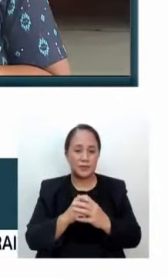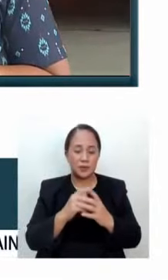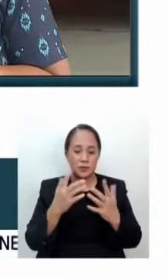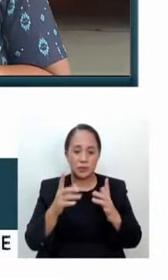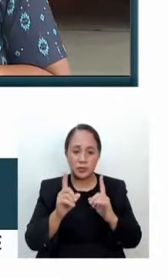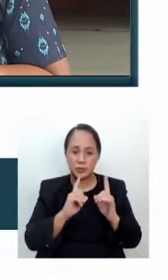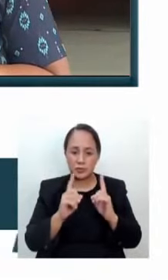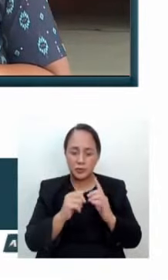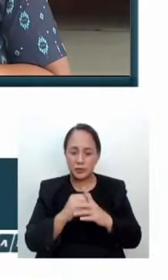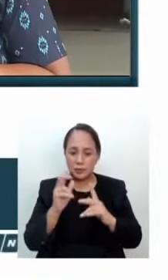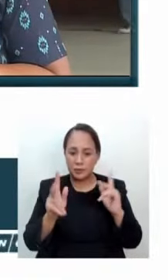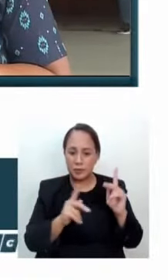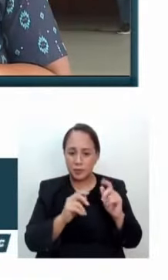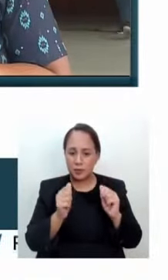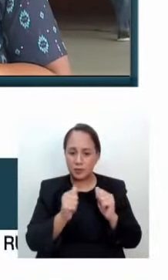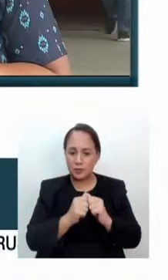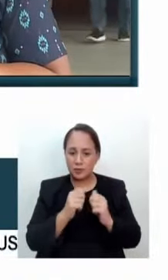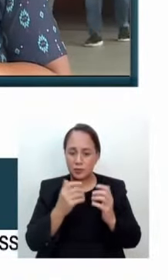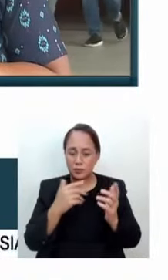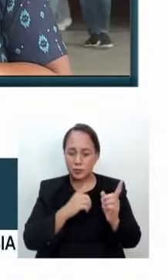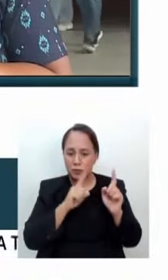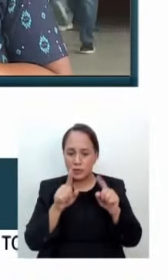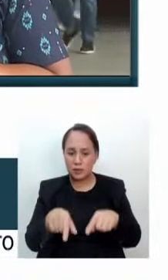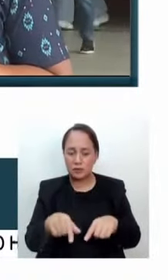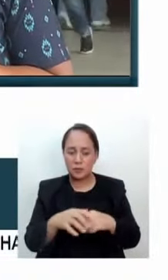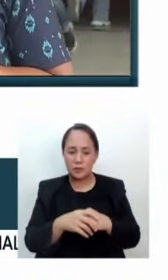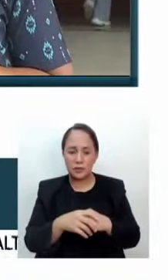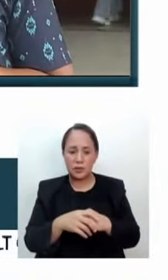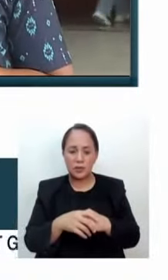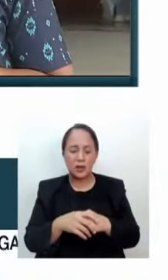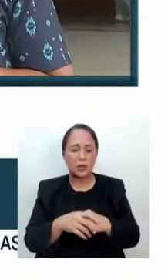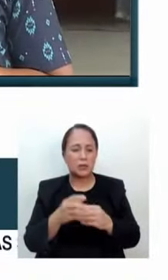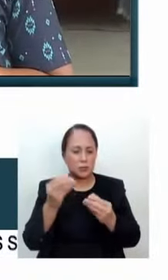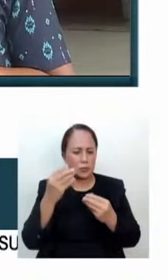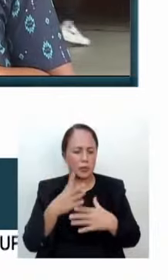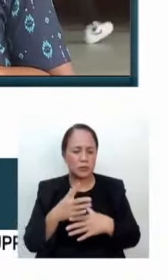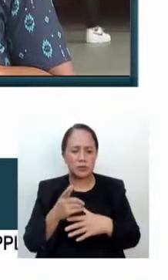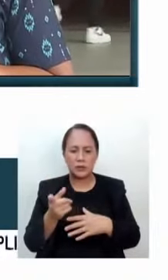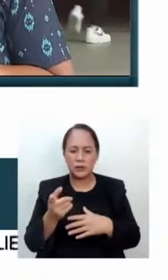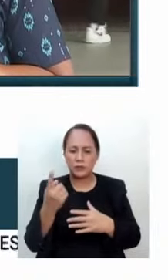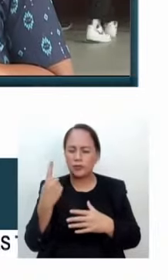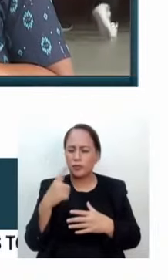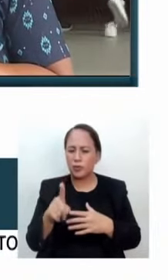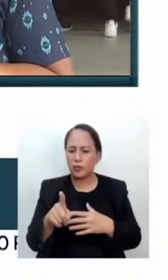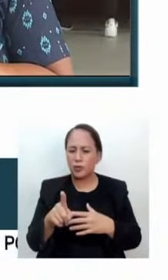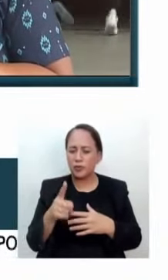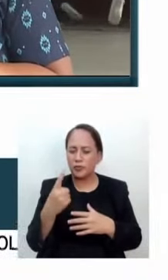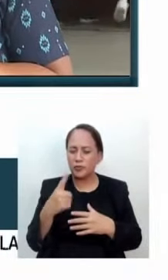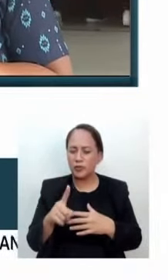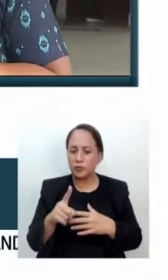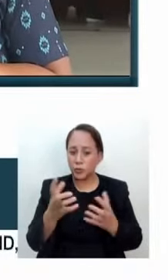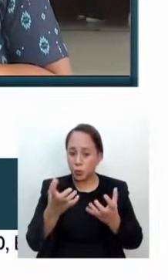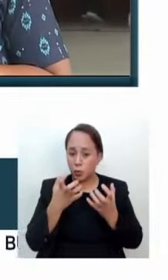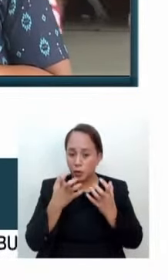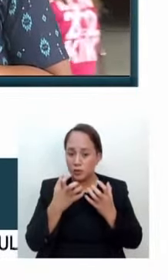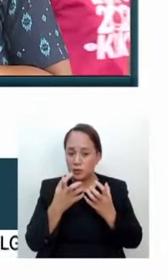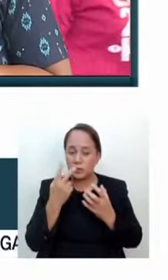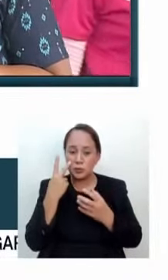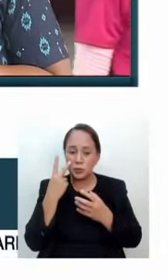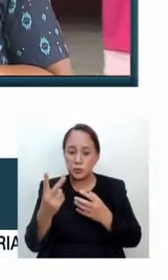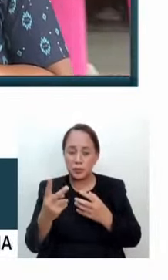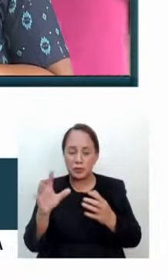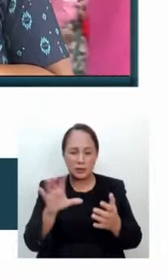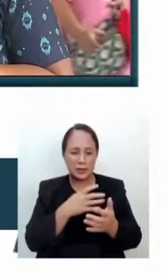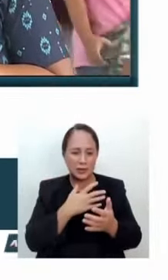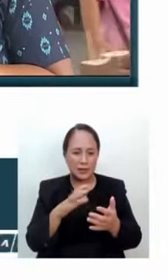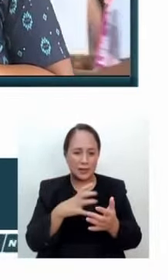the people who have trooped early there to the venue? And can you tell us if they're there because they want to see the concert, as you